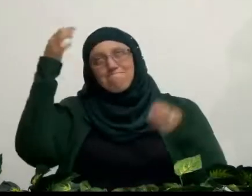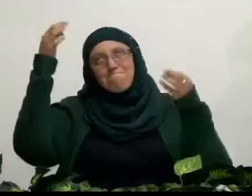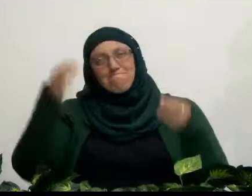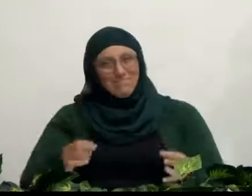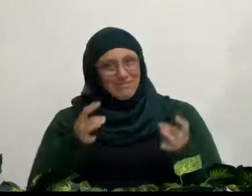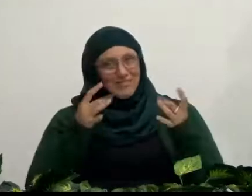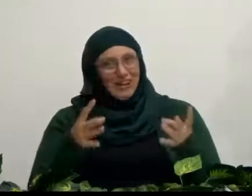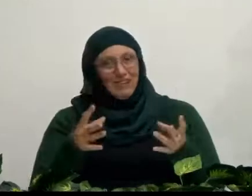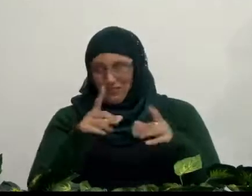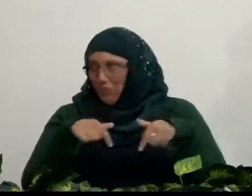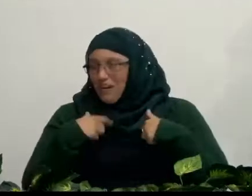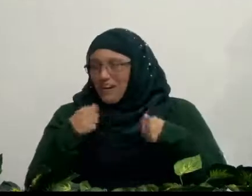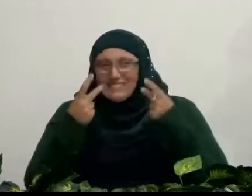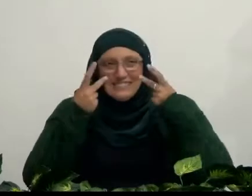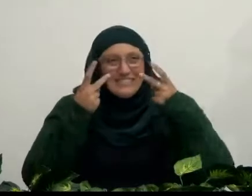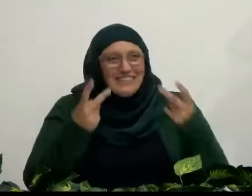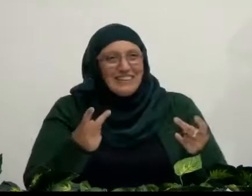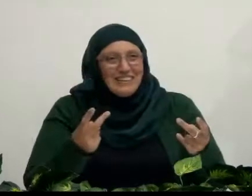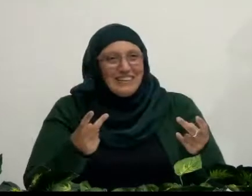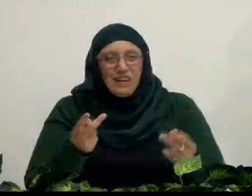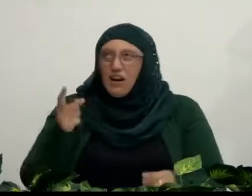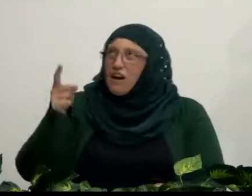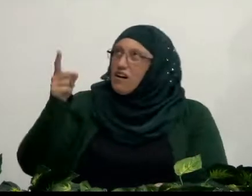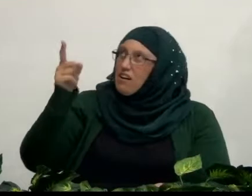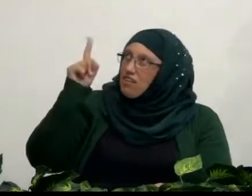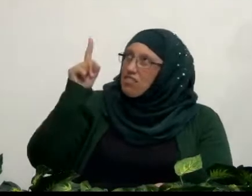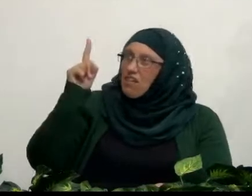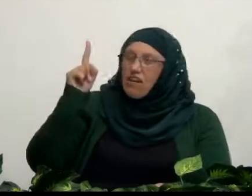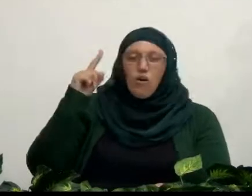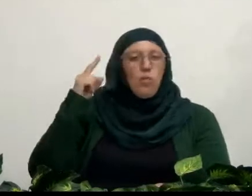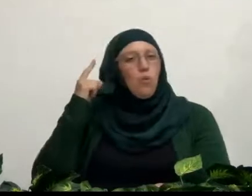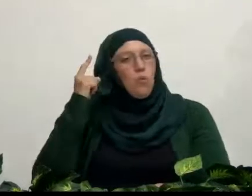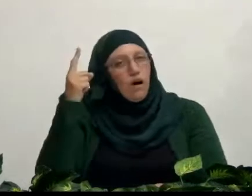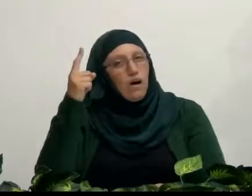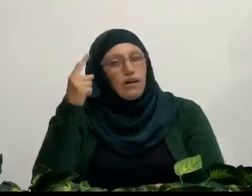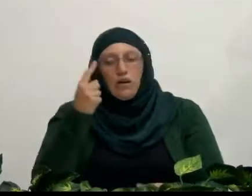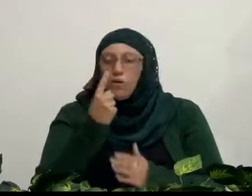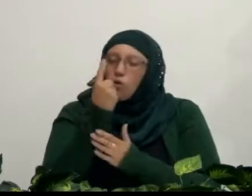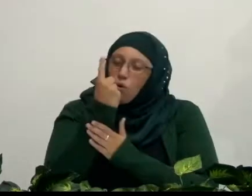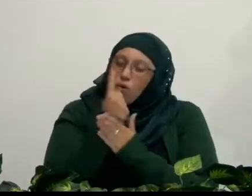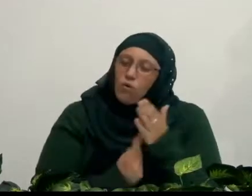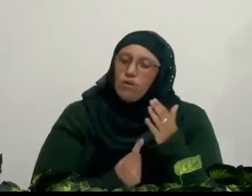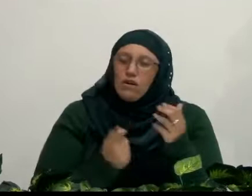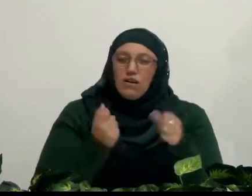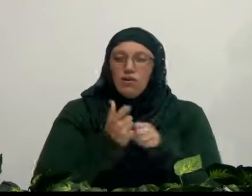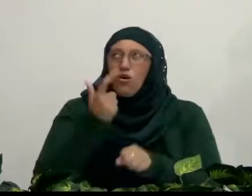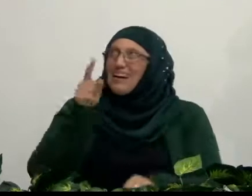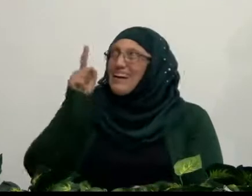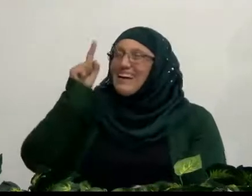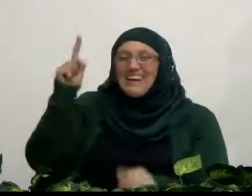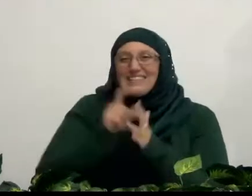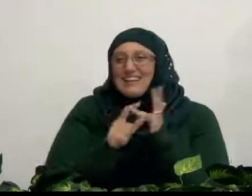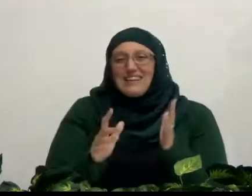visible. So He is Allah, the one and only God, the one who does